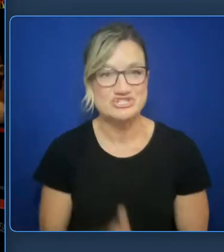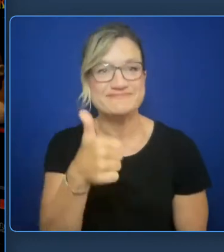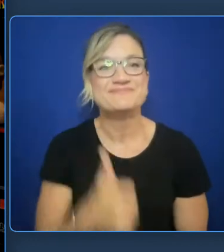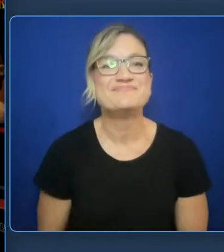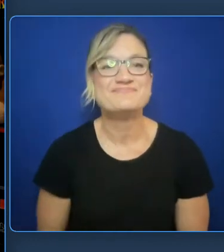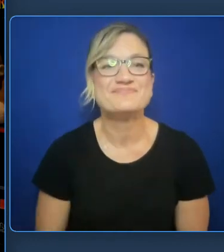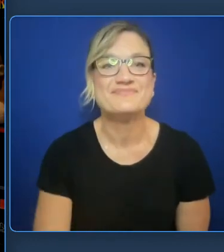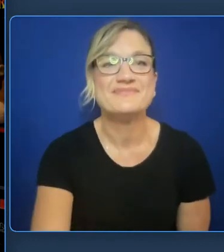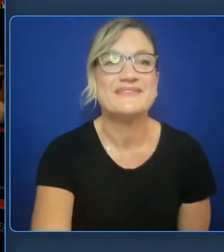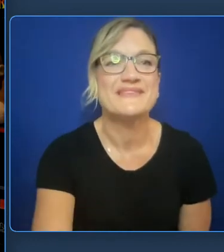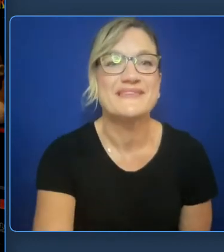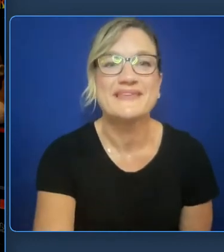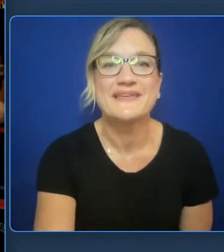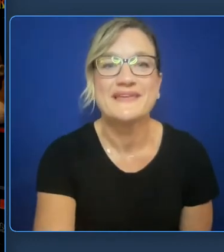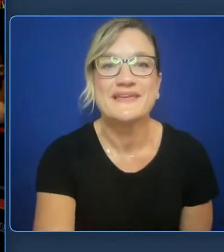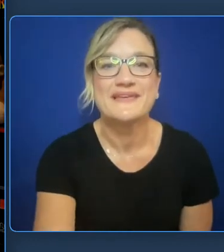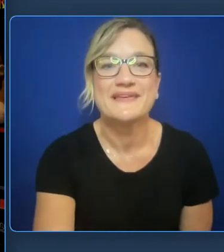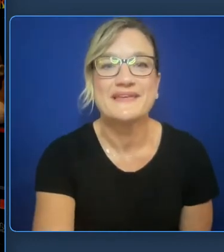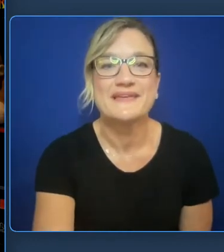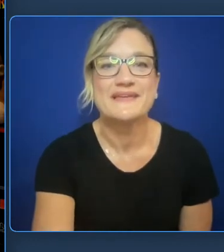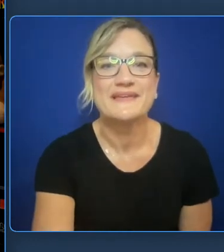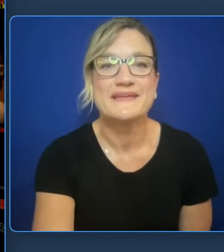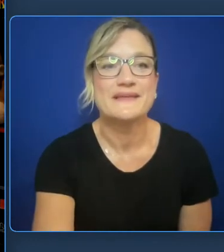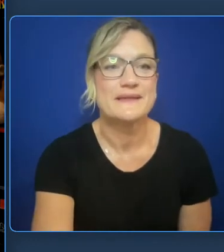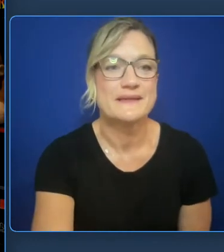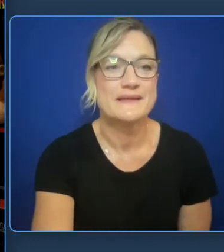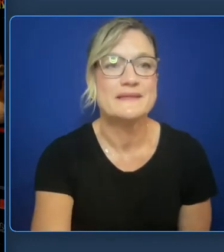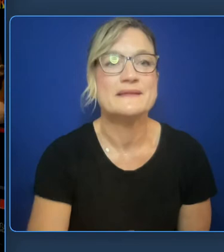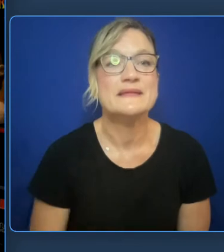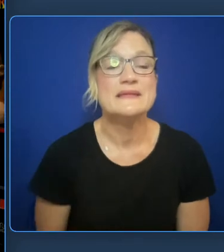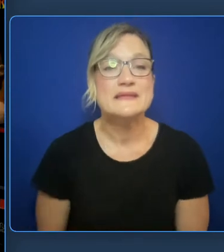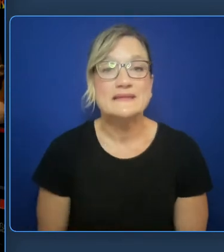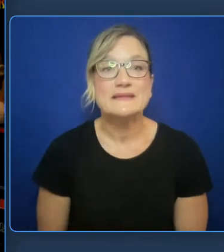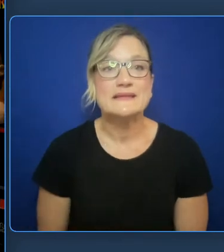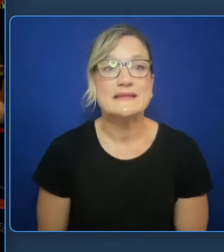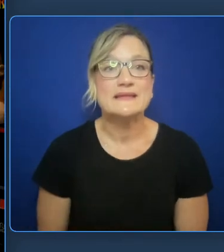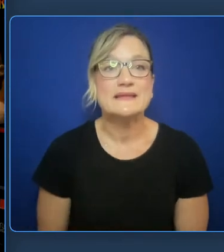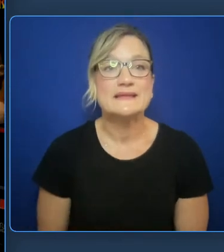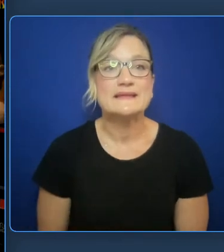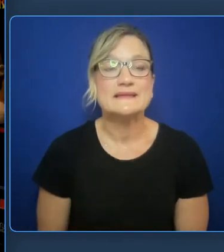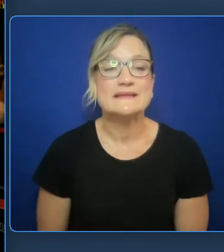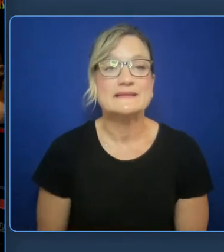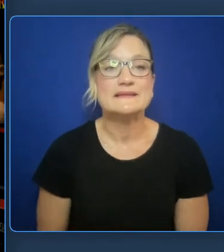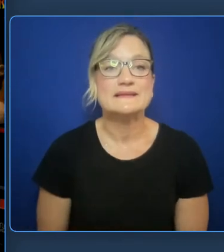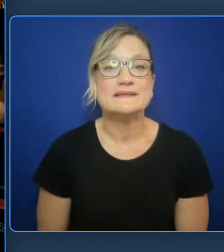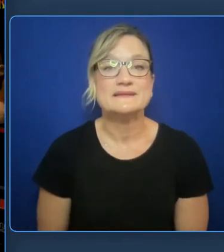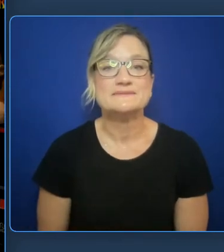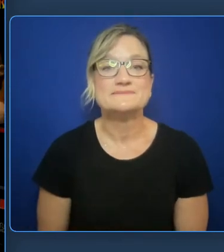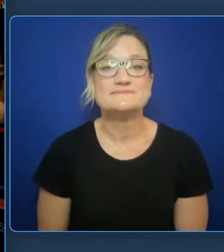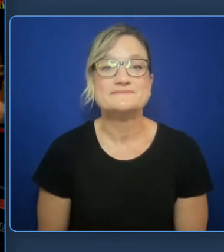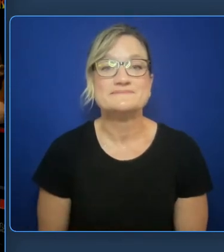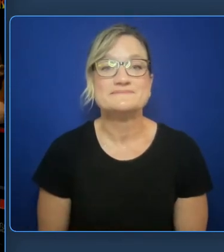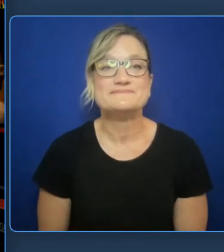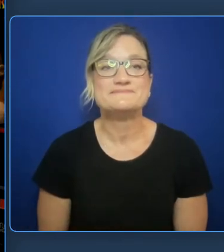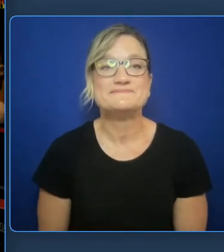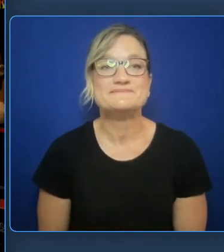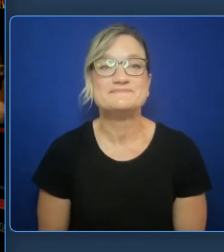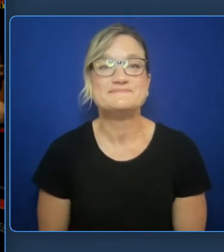I think we lost our interpreter's mic. Karen, your mic is is muted.